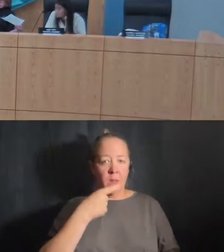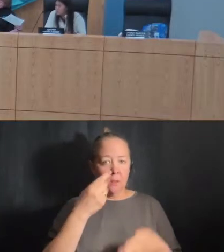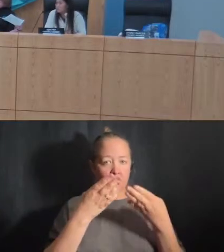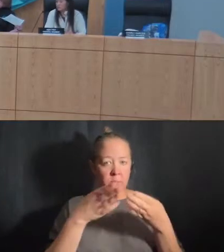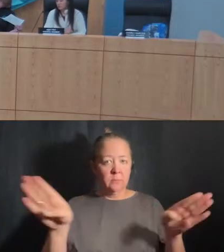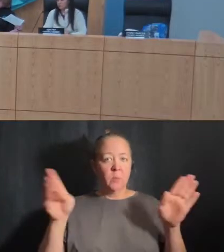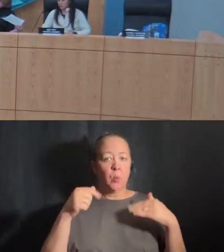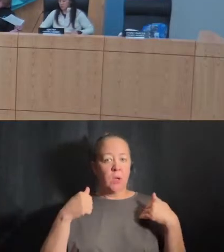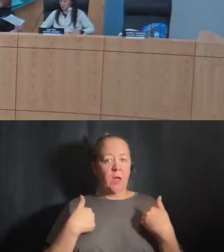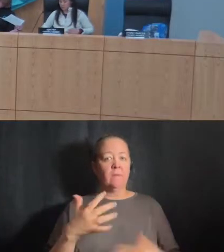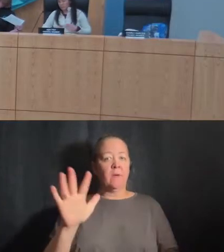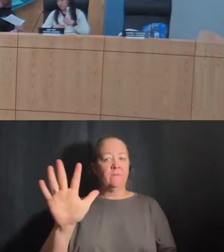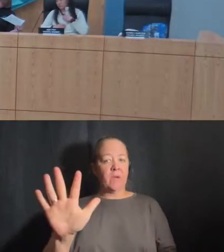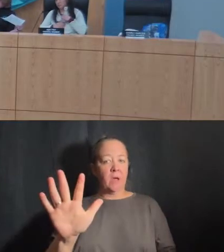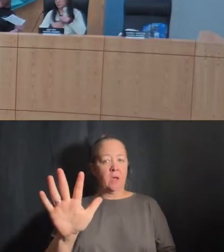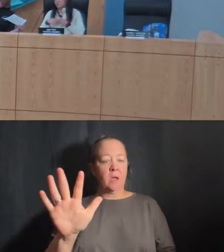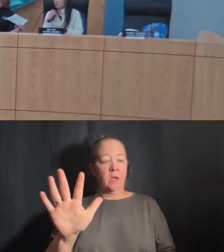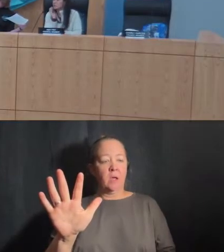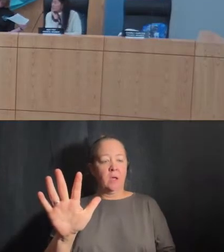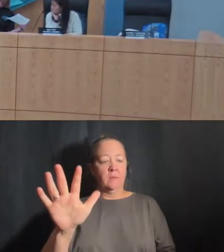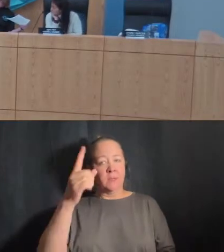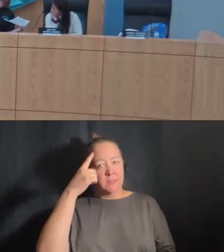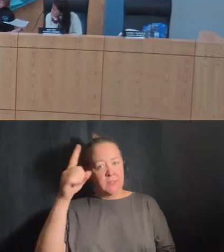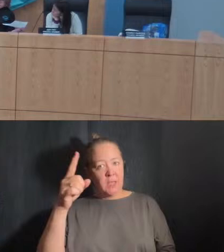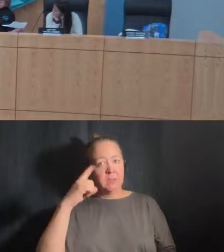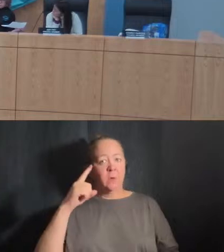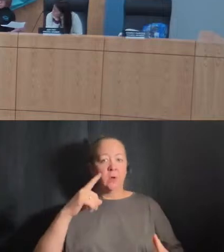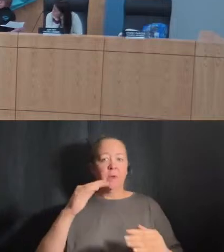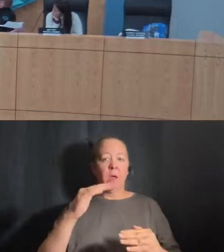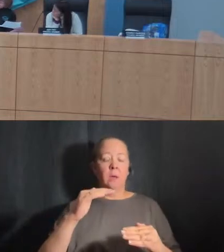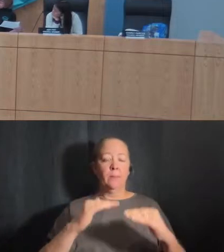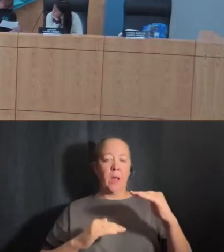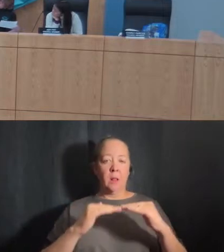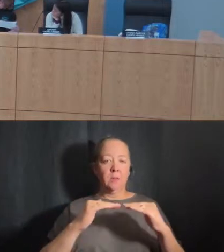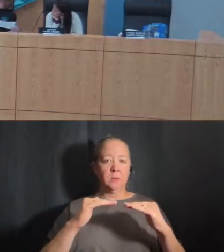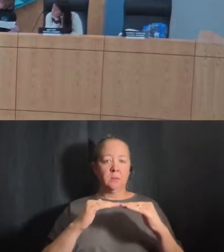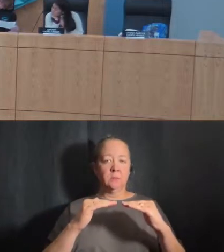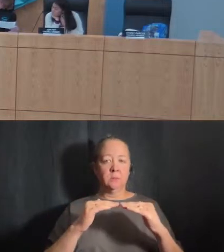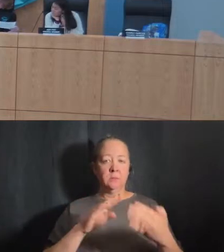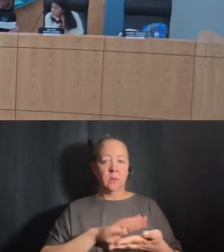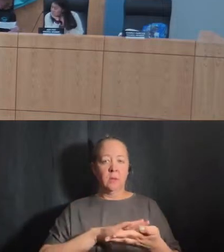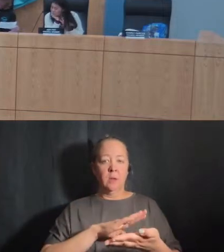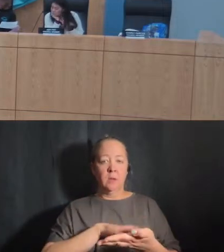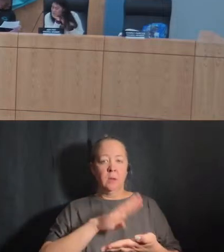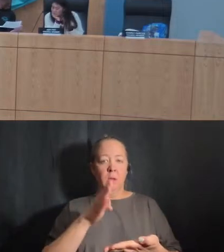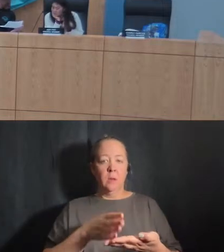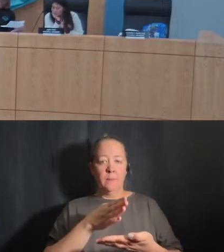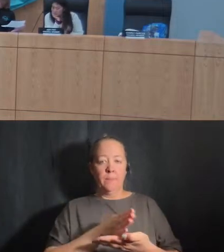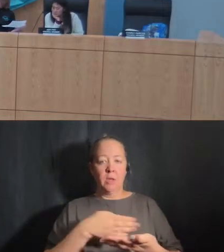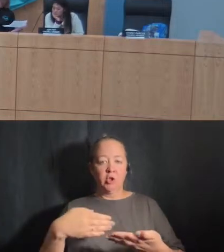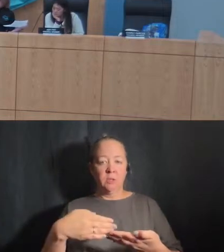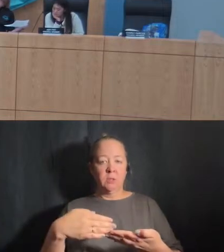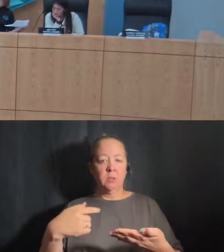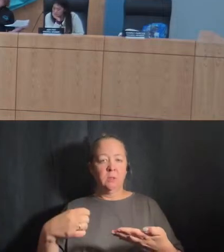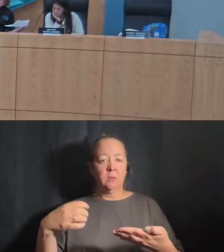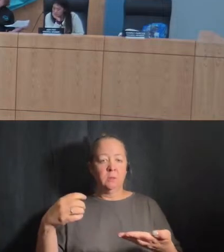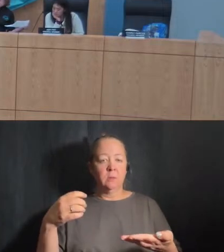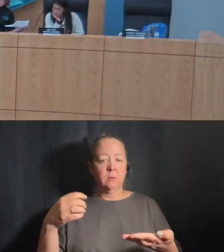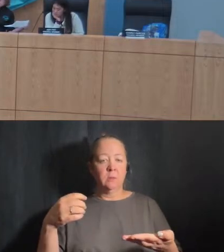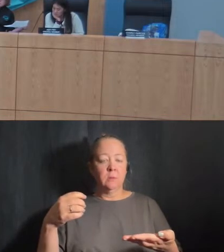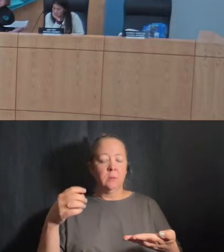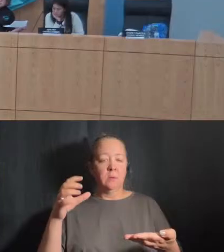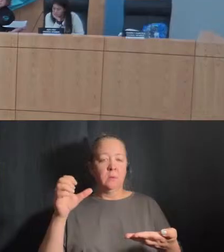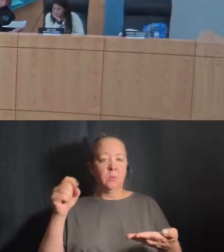At 5 cents. At 5 cents. At 62.99 and 103. So we did some work regarding that to at least balance it,